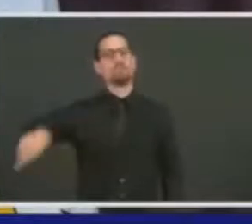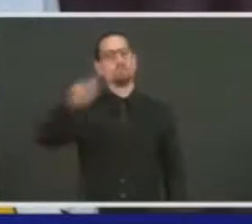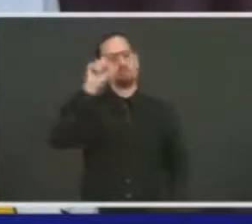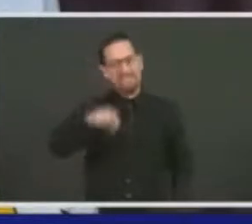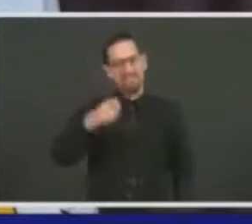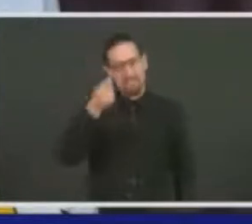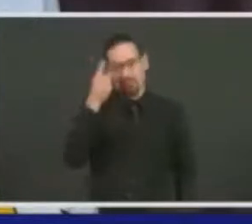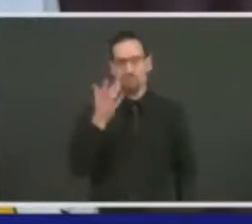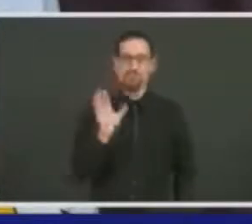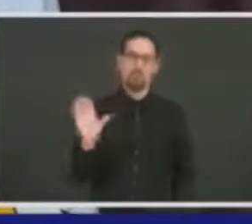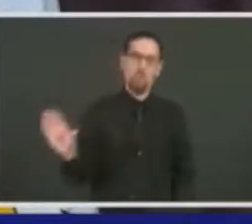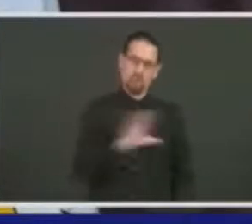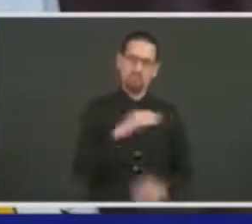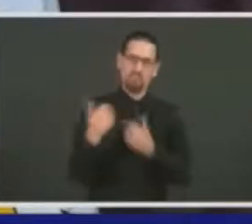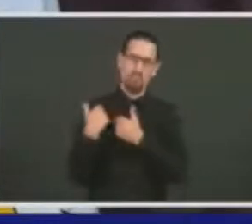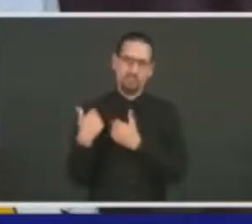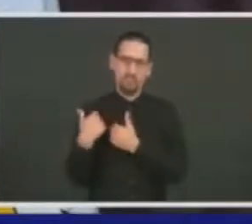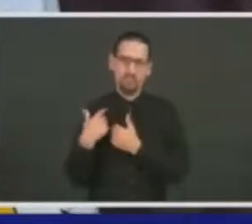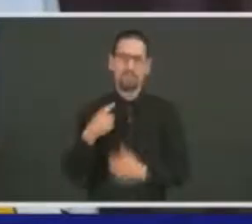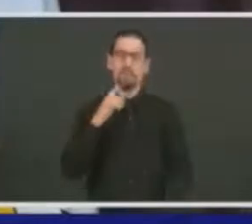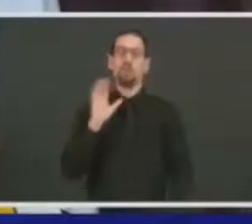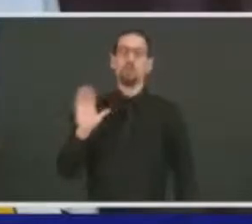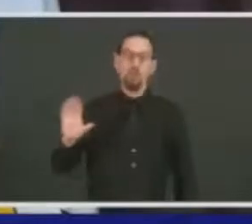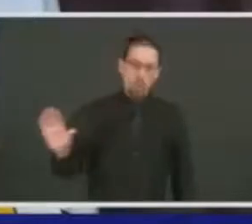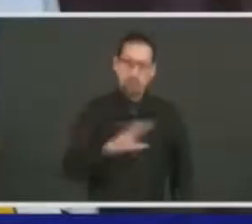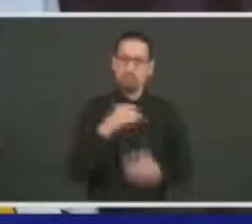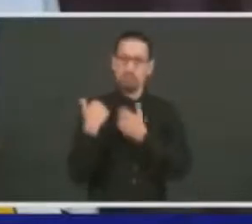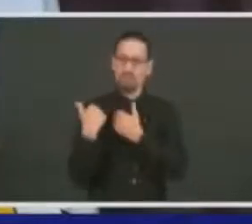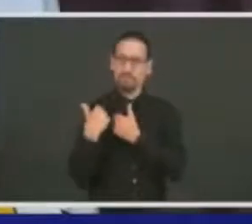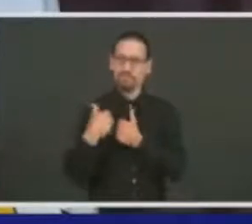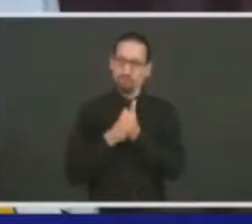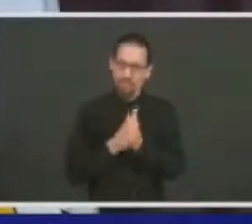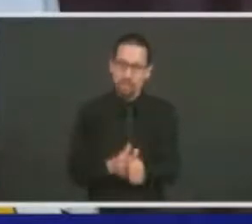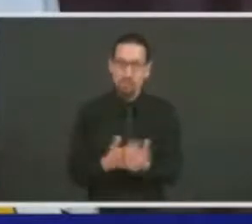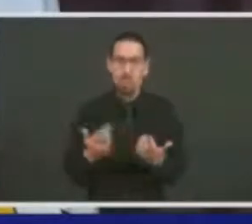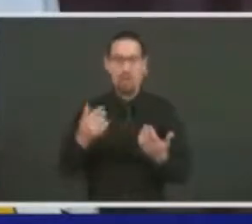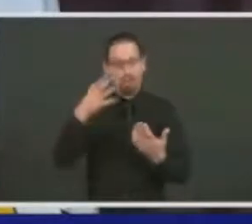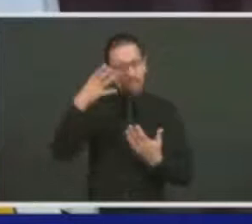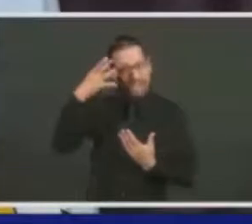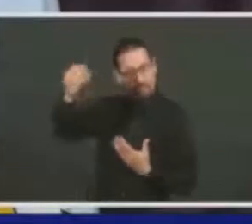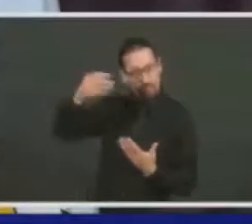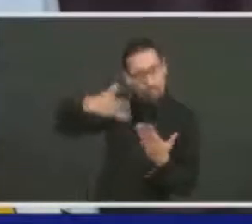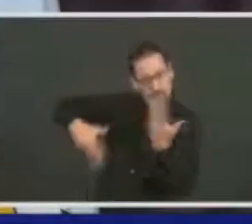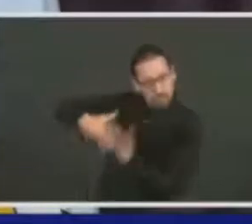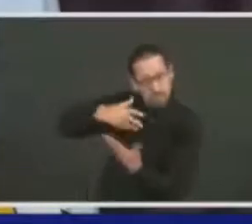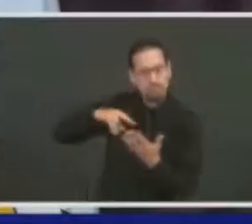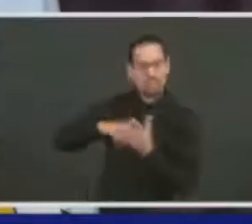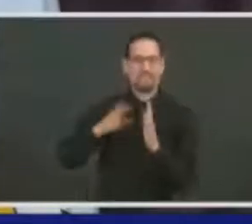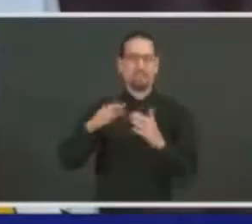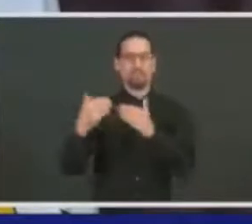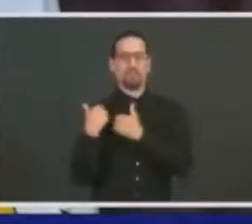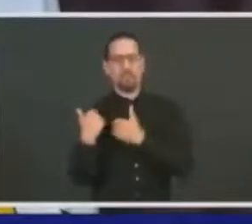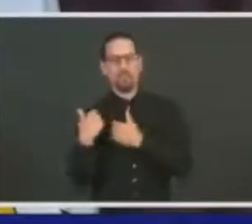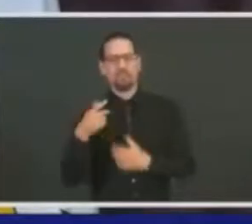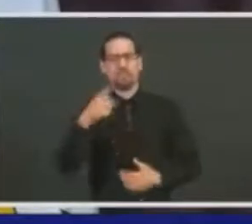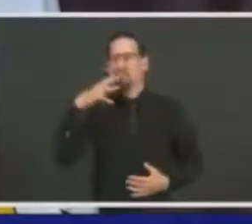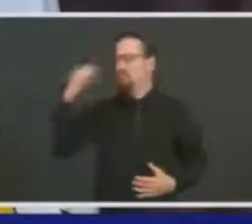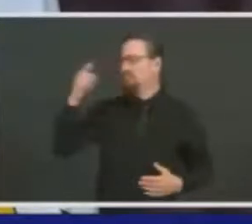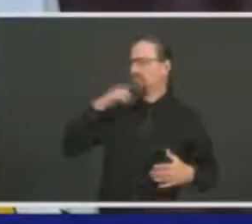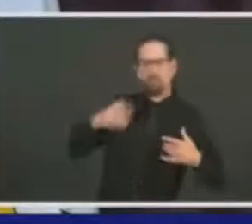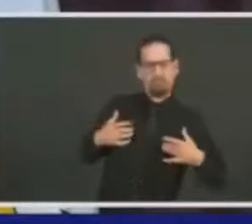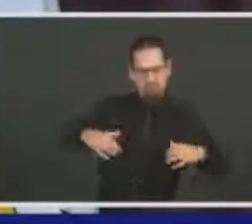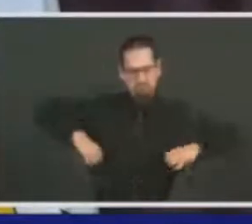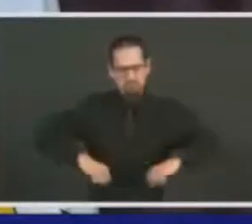it's feeling good and you're engaging with people that aren't wearing masks, everyone feels healthy and seems fine. That